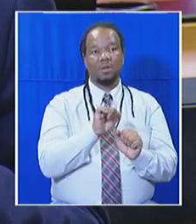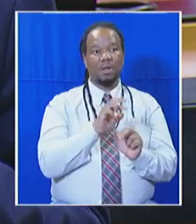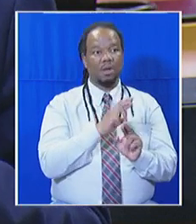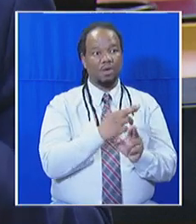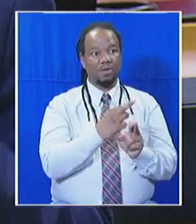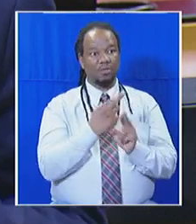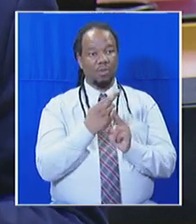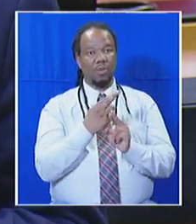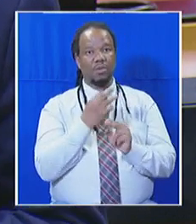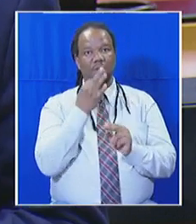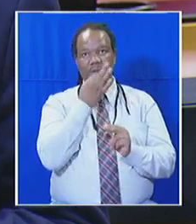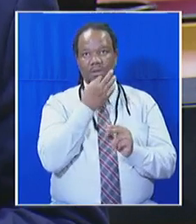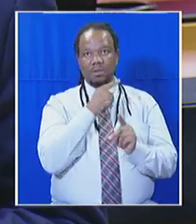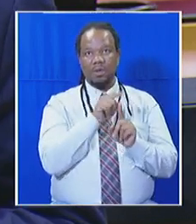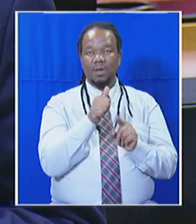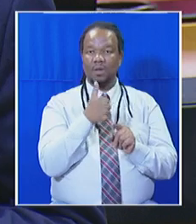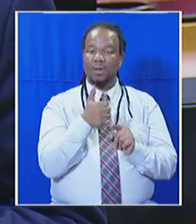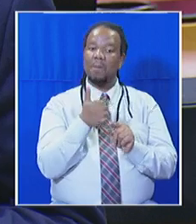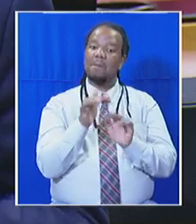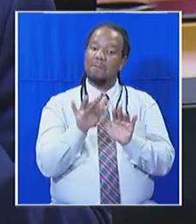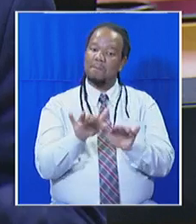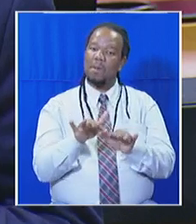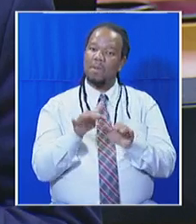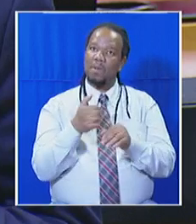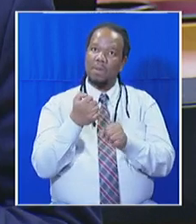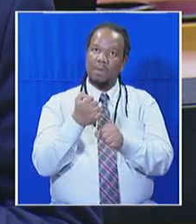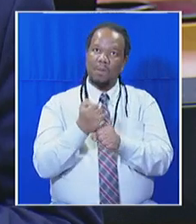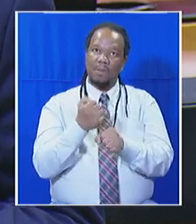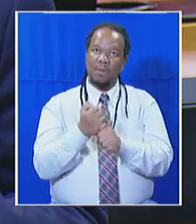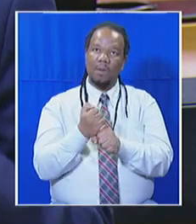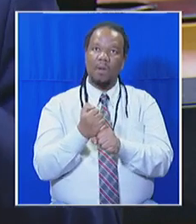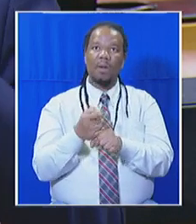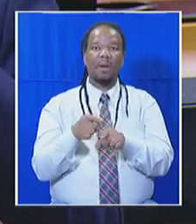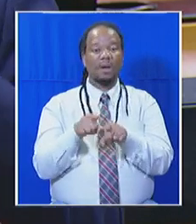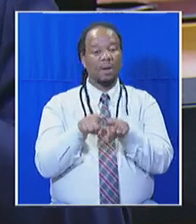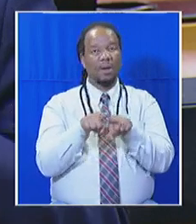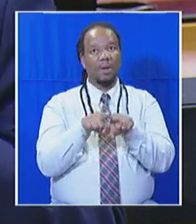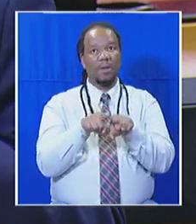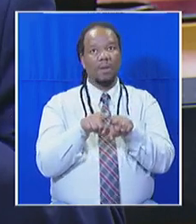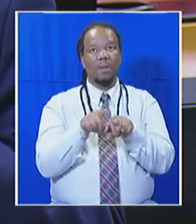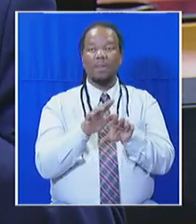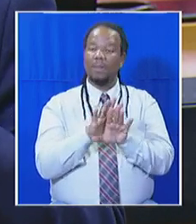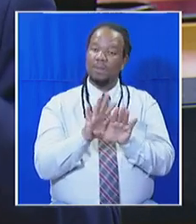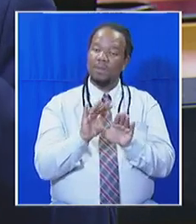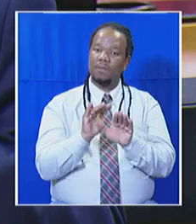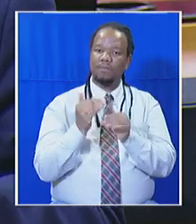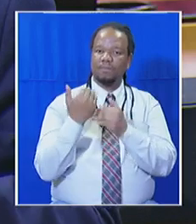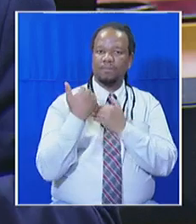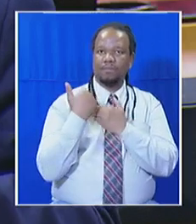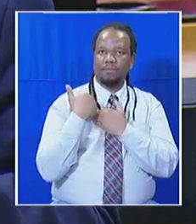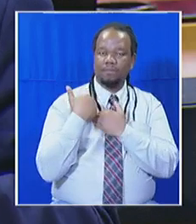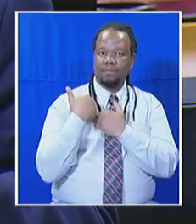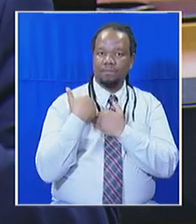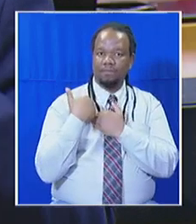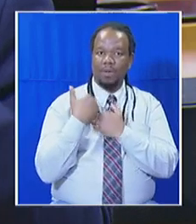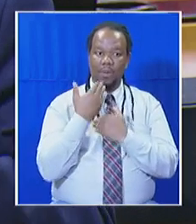Parliament is serious. It is equally serious It's an obligation of